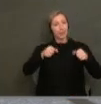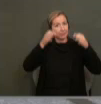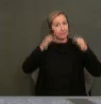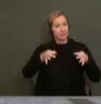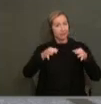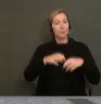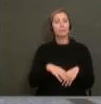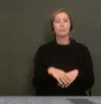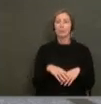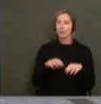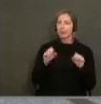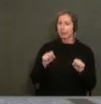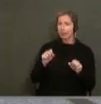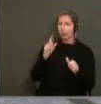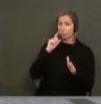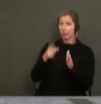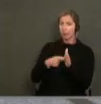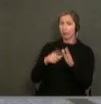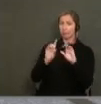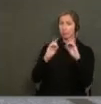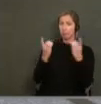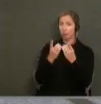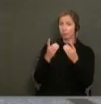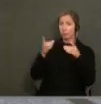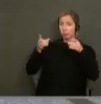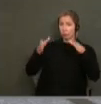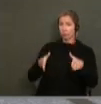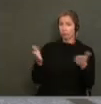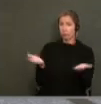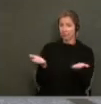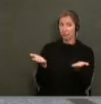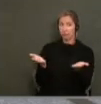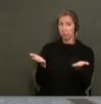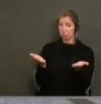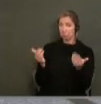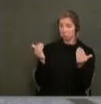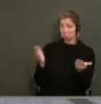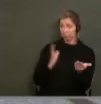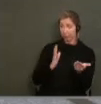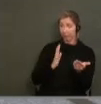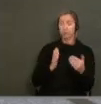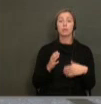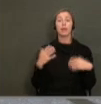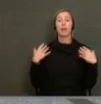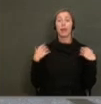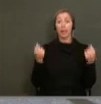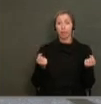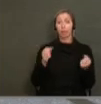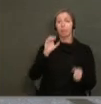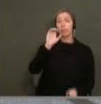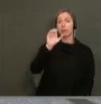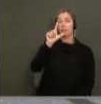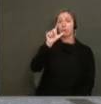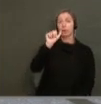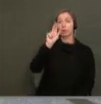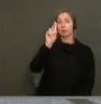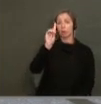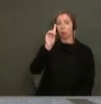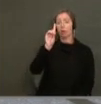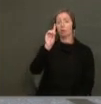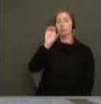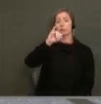okay if I recognize the department directors that are here, just so you guys know who runs which department? So health is run by Claude Jacob, right behind